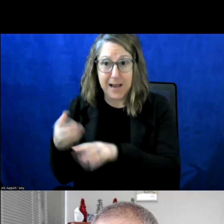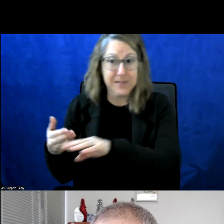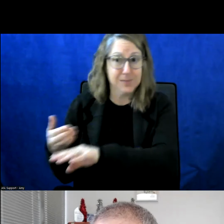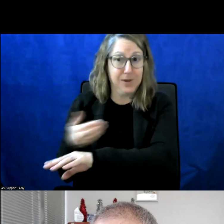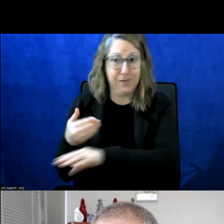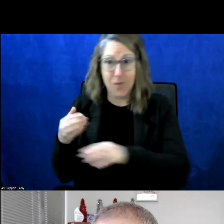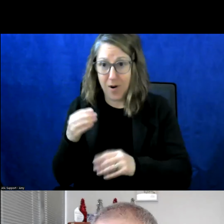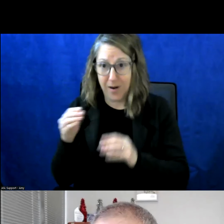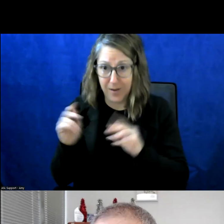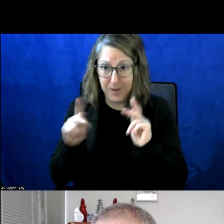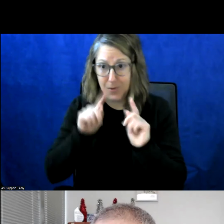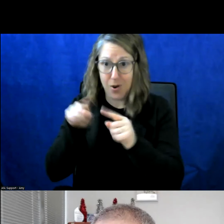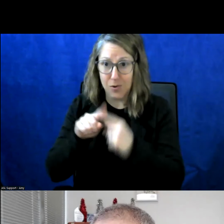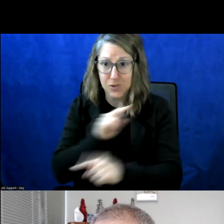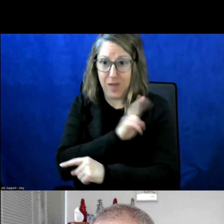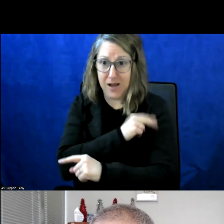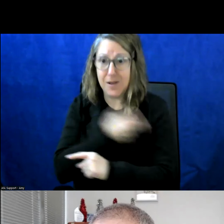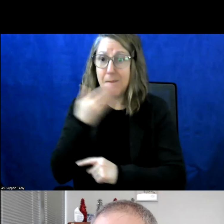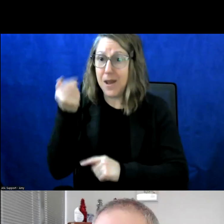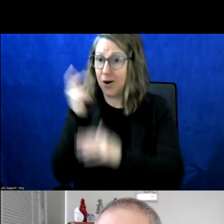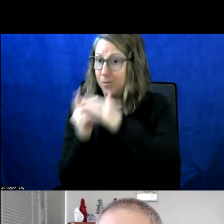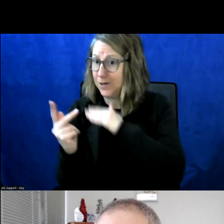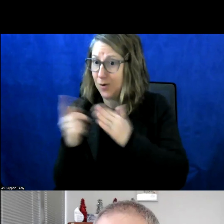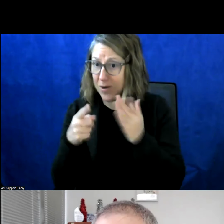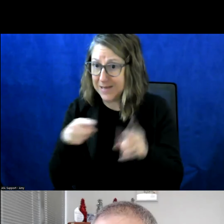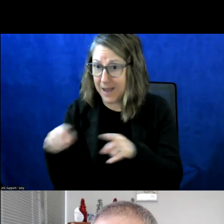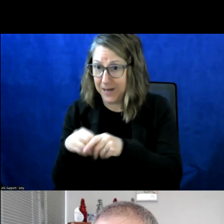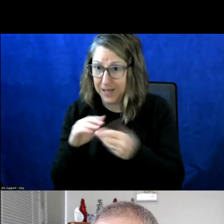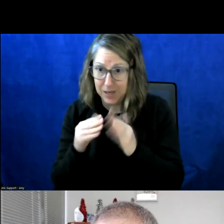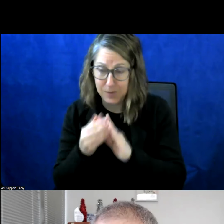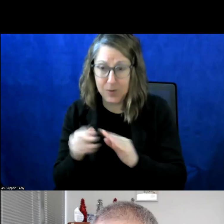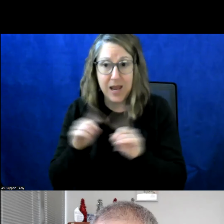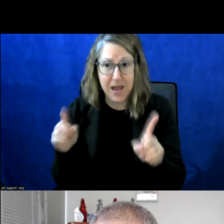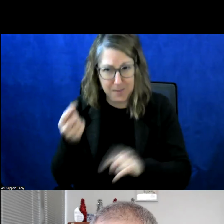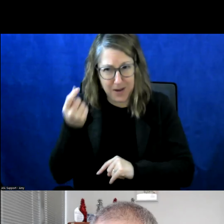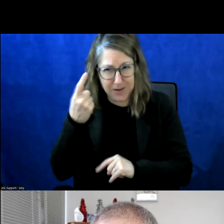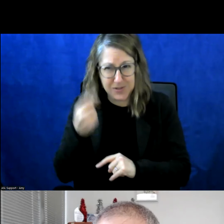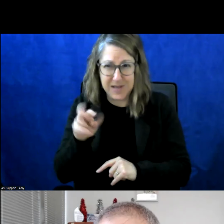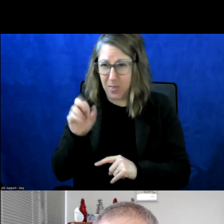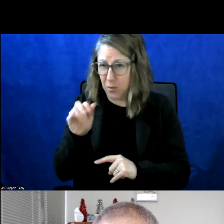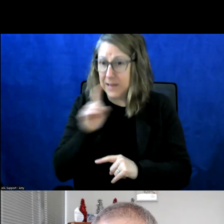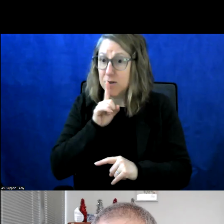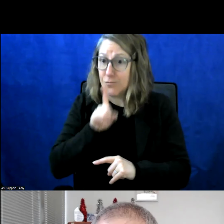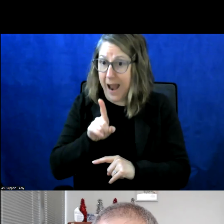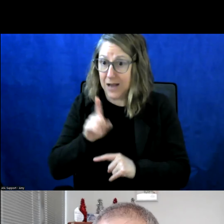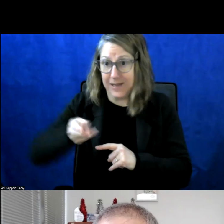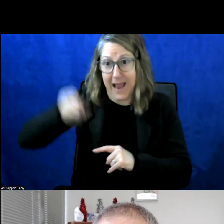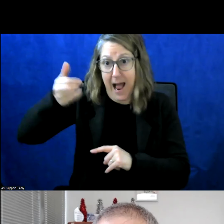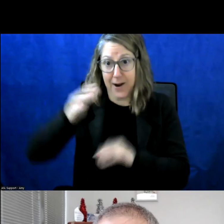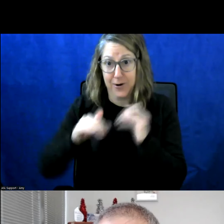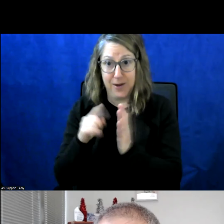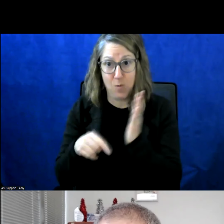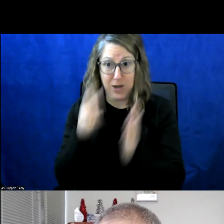what's happening in your community. Take it with a grain of salt because we know that the rates are actually higher than what shows up in the map. So this